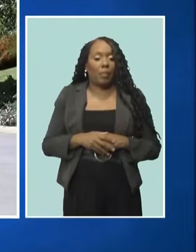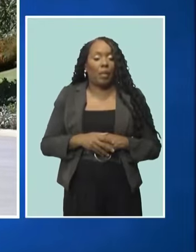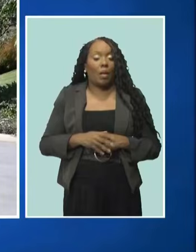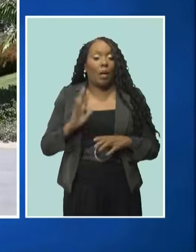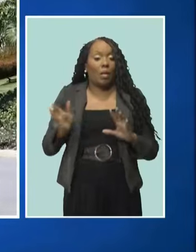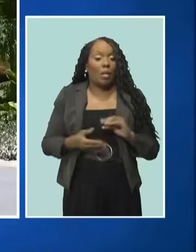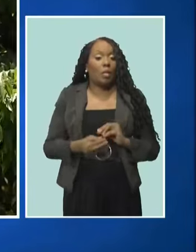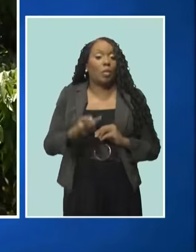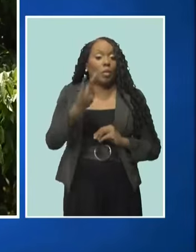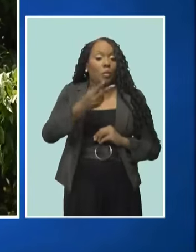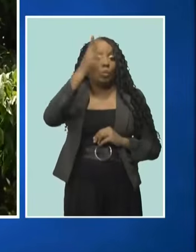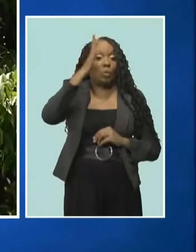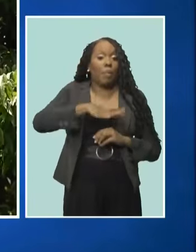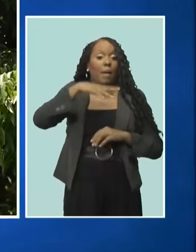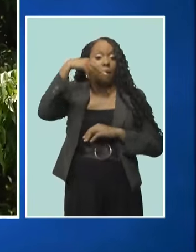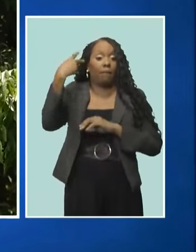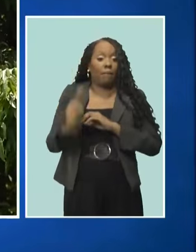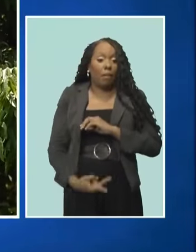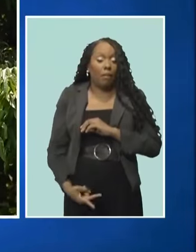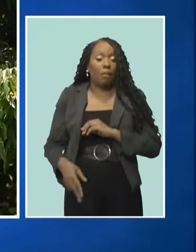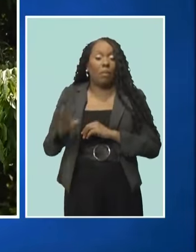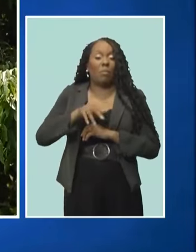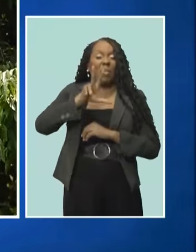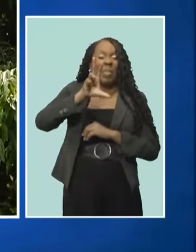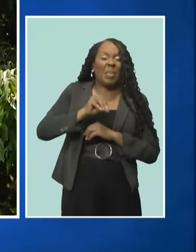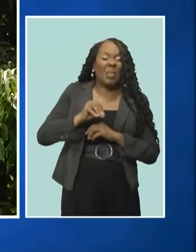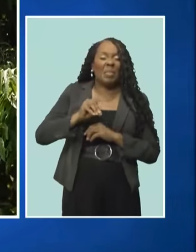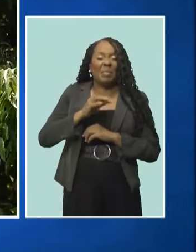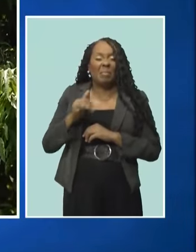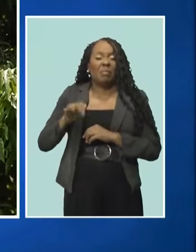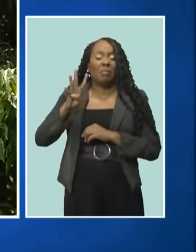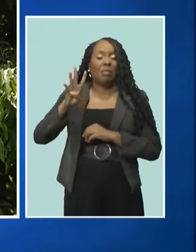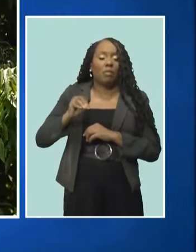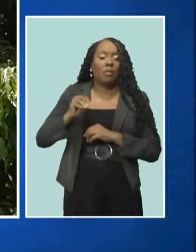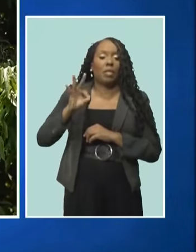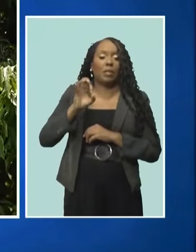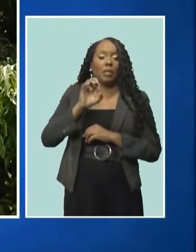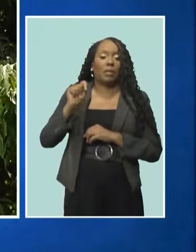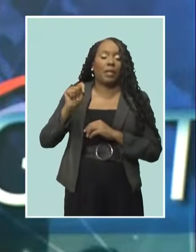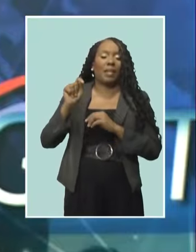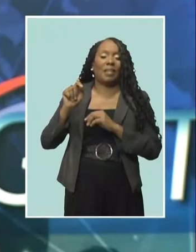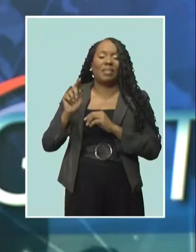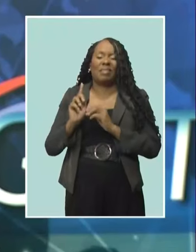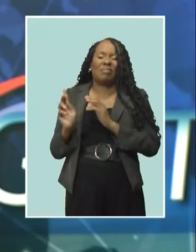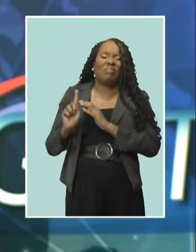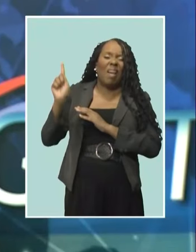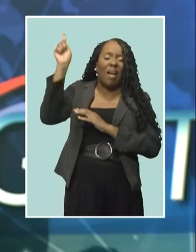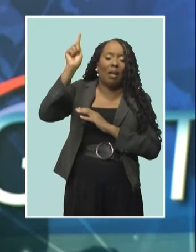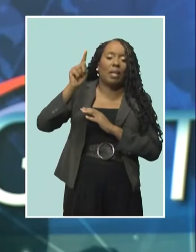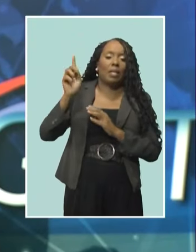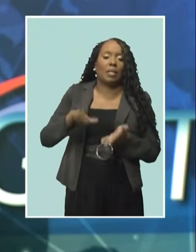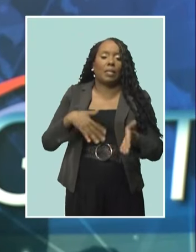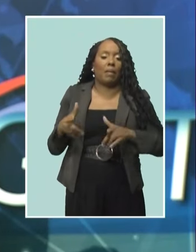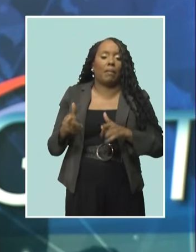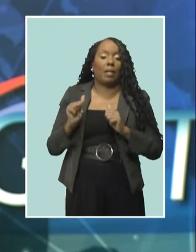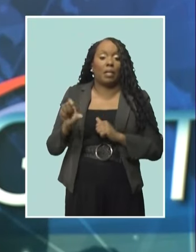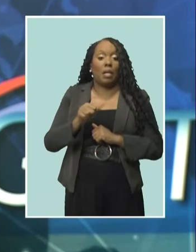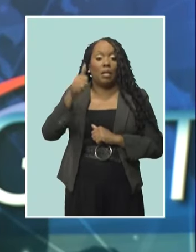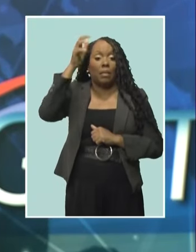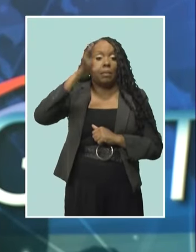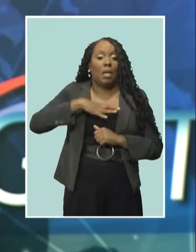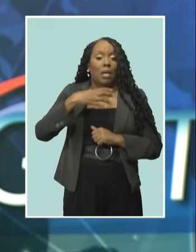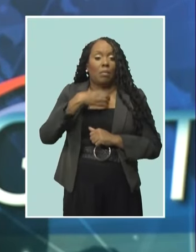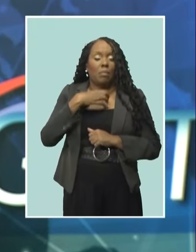who fall from the scaffolding, which was said to be approximately 30 to 40 feet high. He died on the spot. The other man,